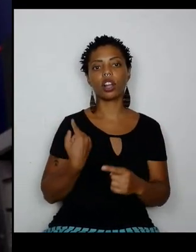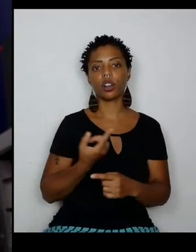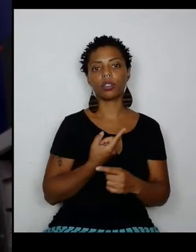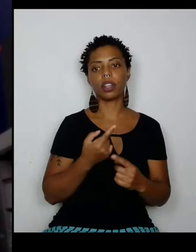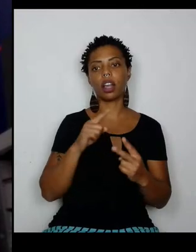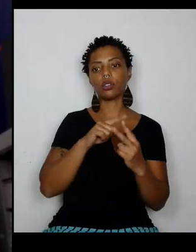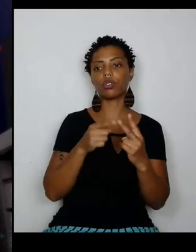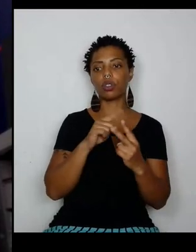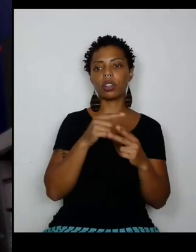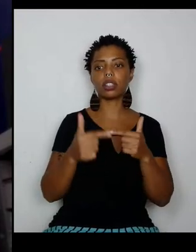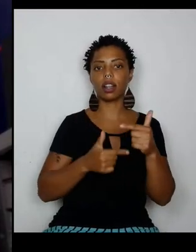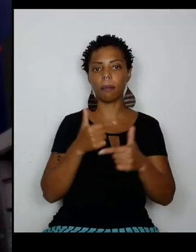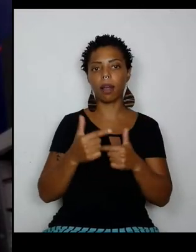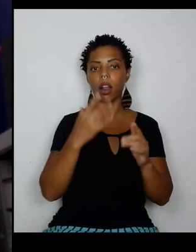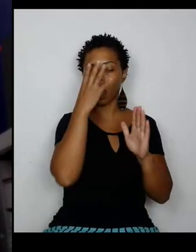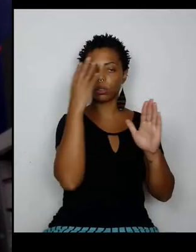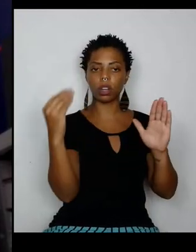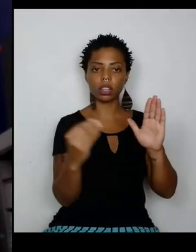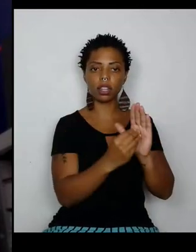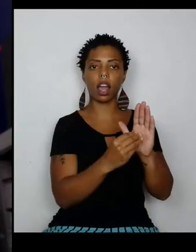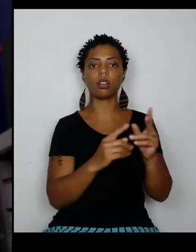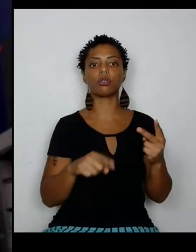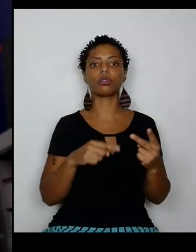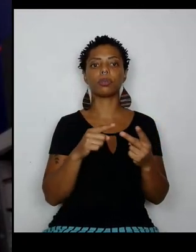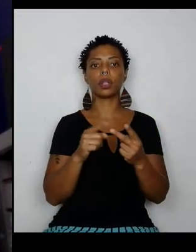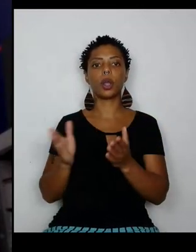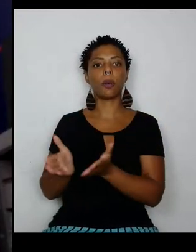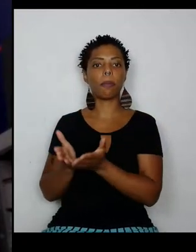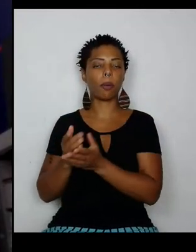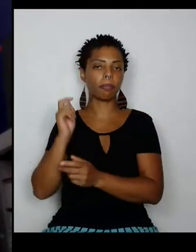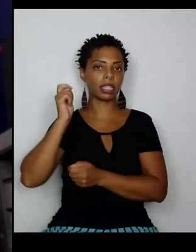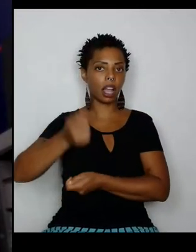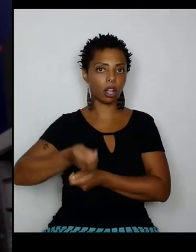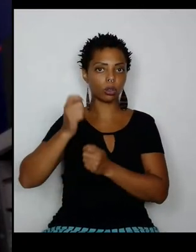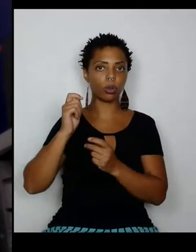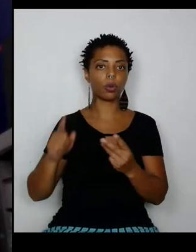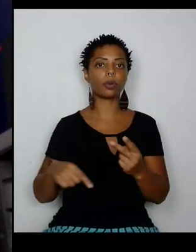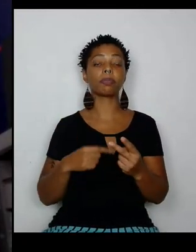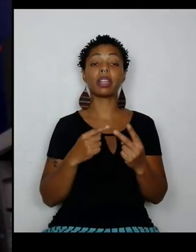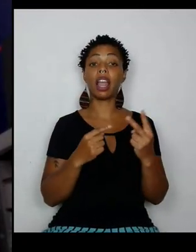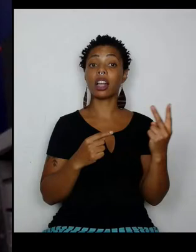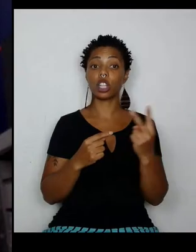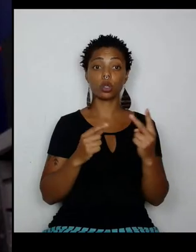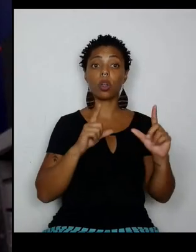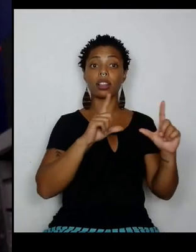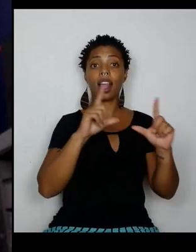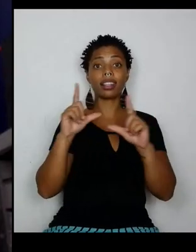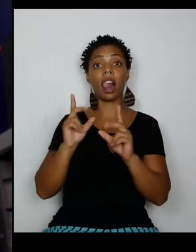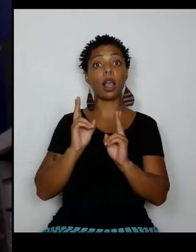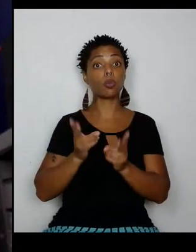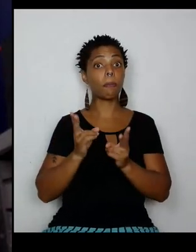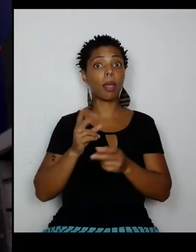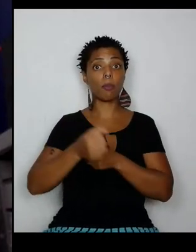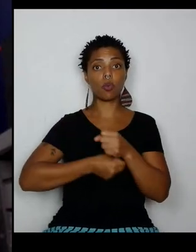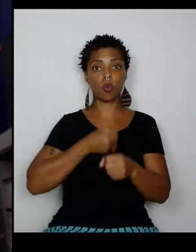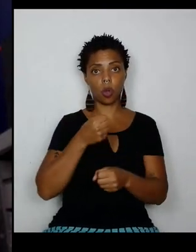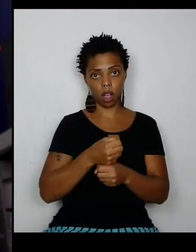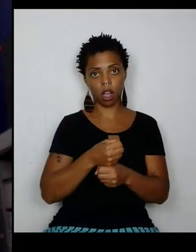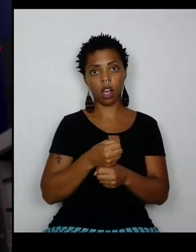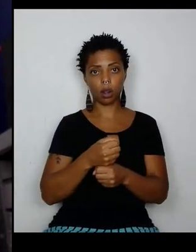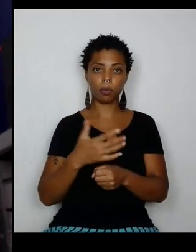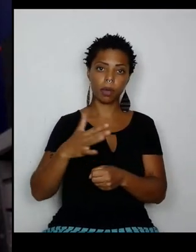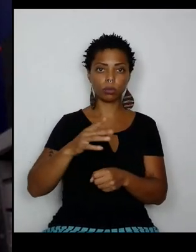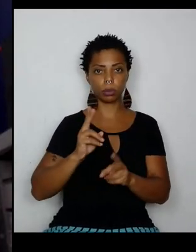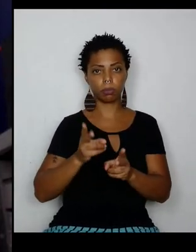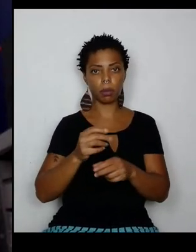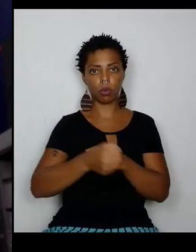others and the two paintings the self-portraits and the fishermen they were painted in the